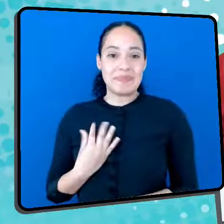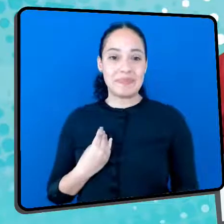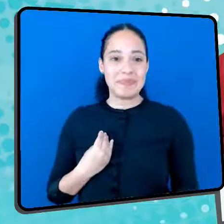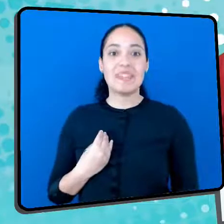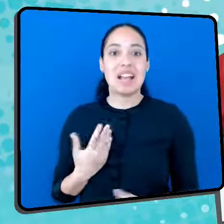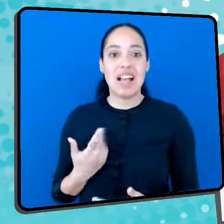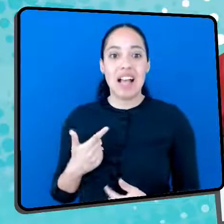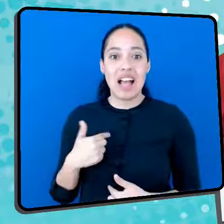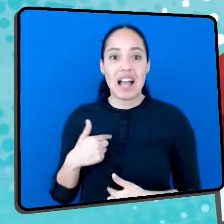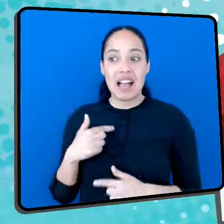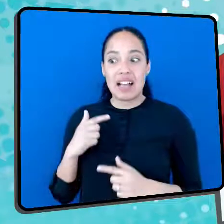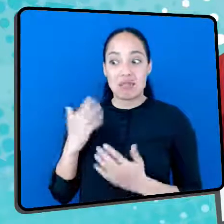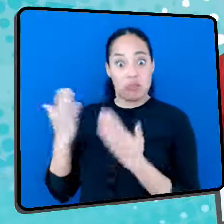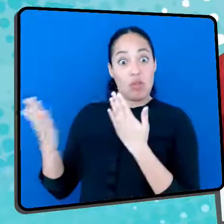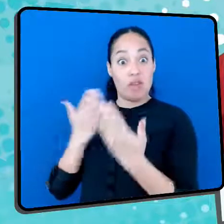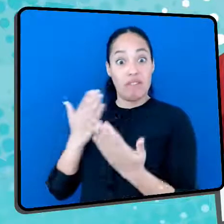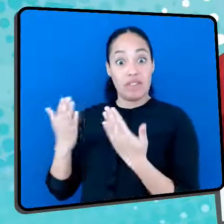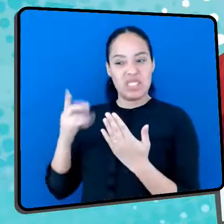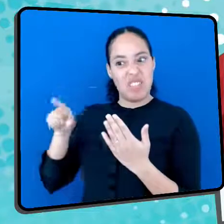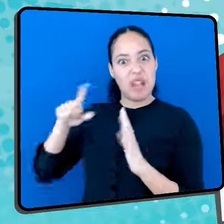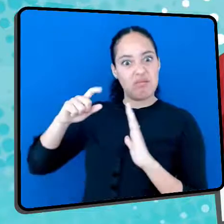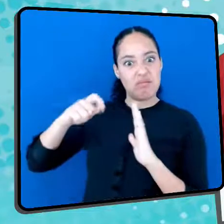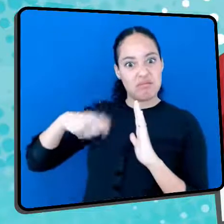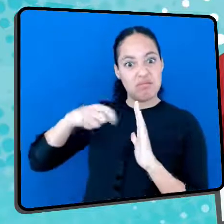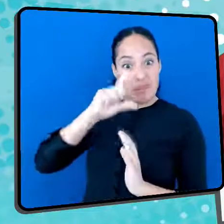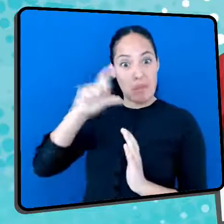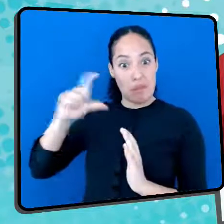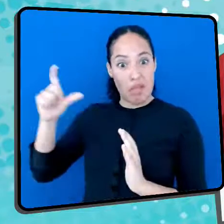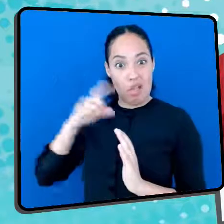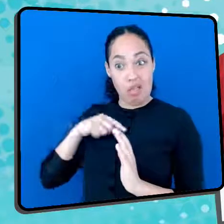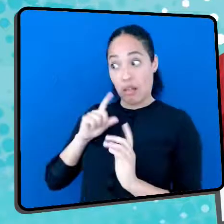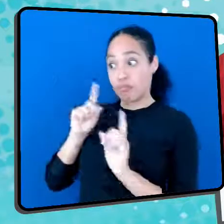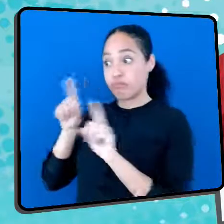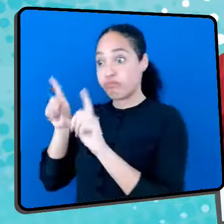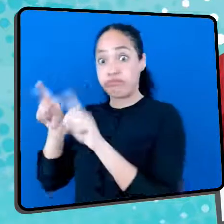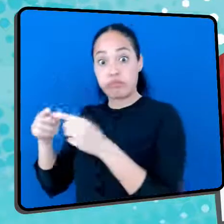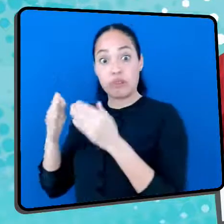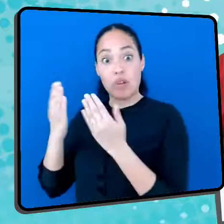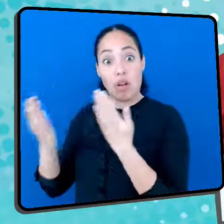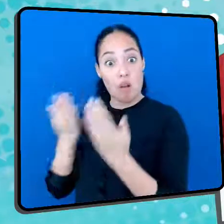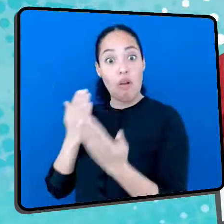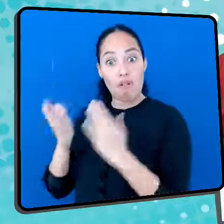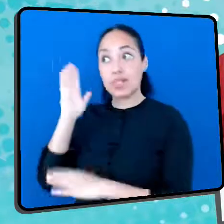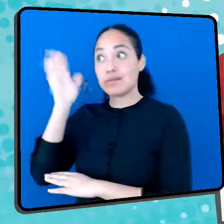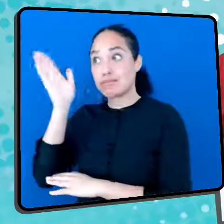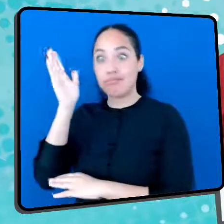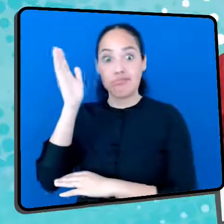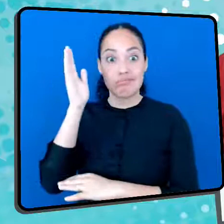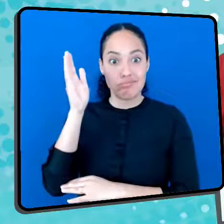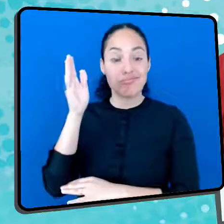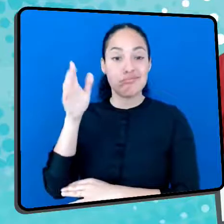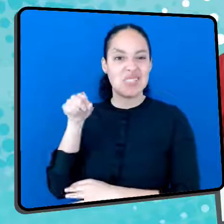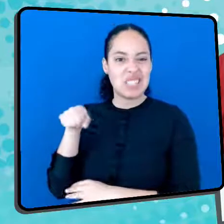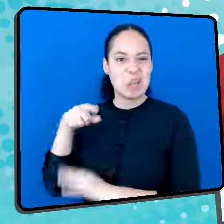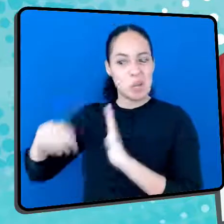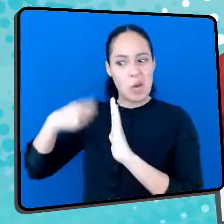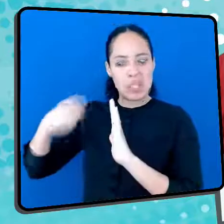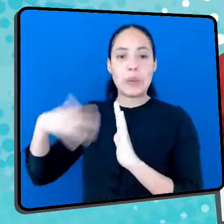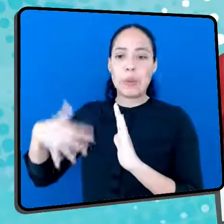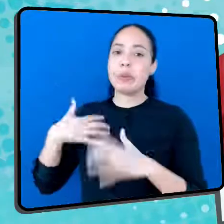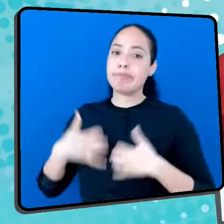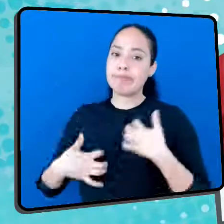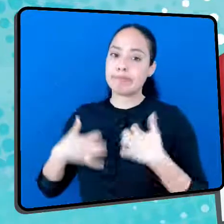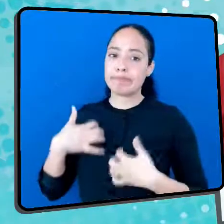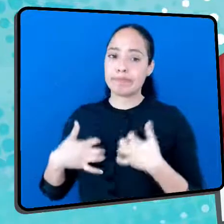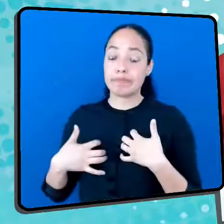project, because apparently it was a very interesting one. I think it was also because at that time the Azure